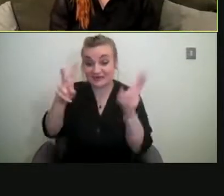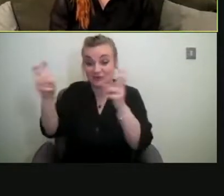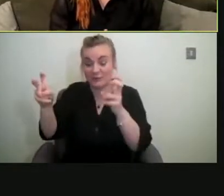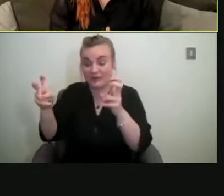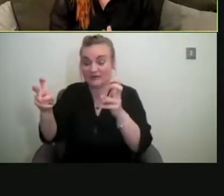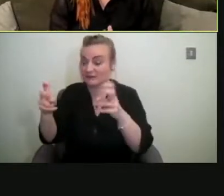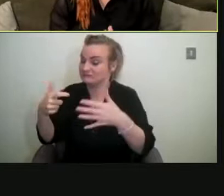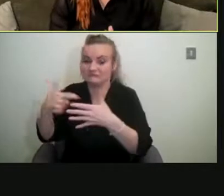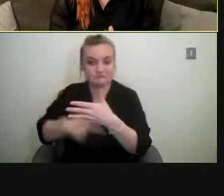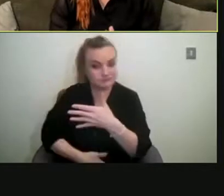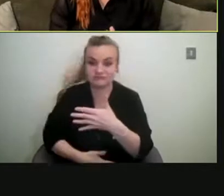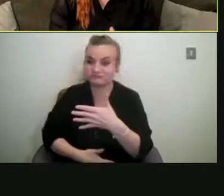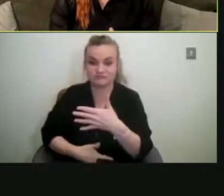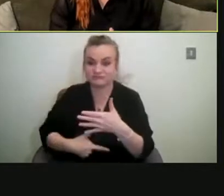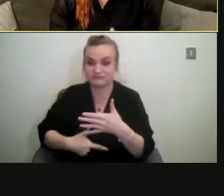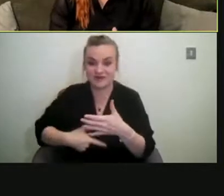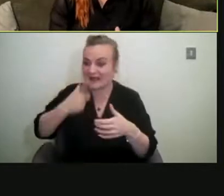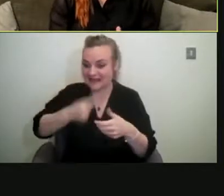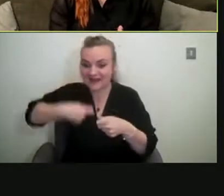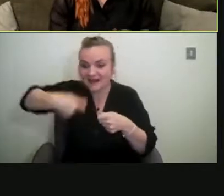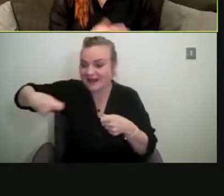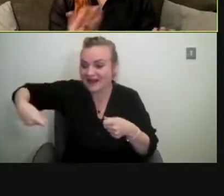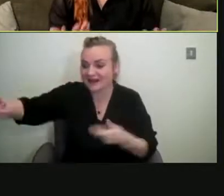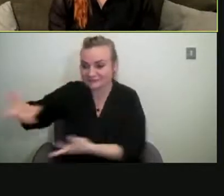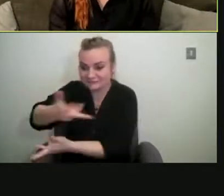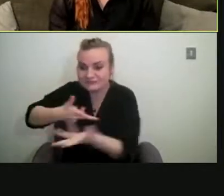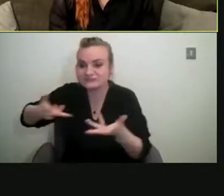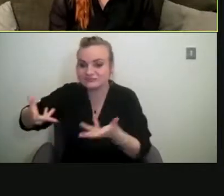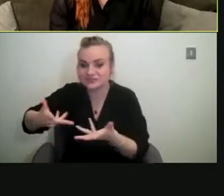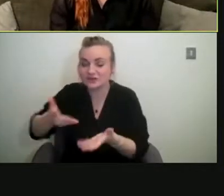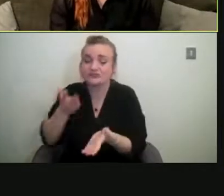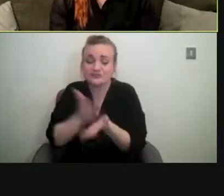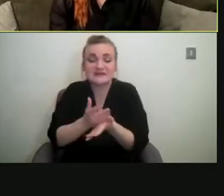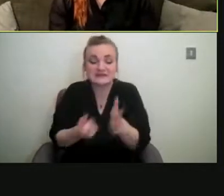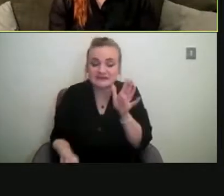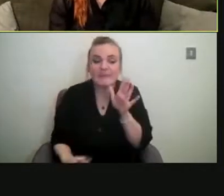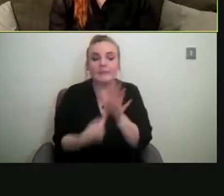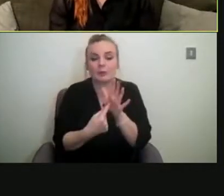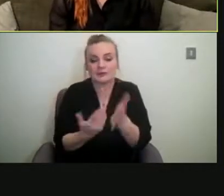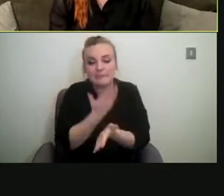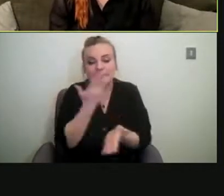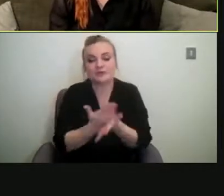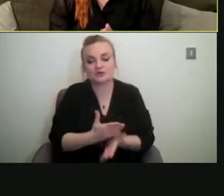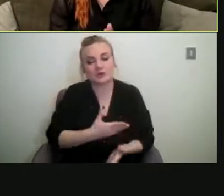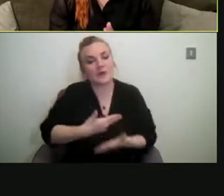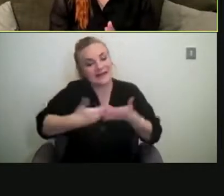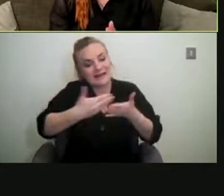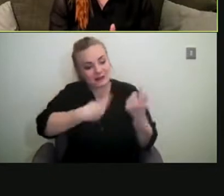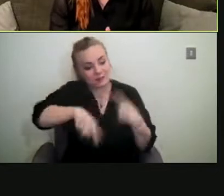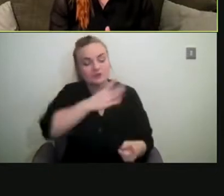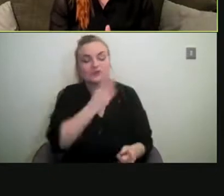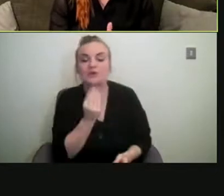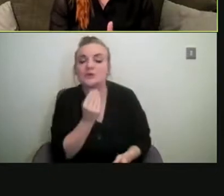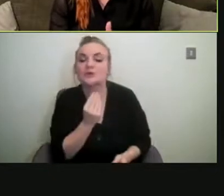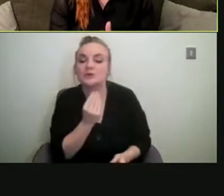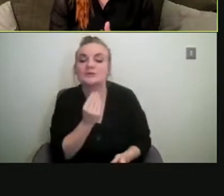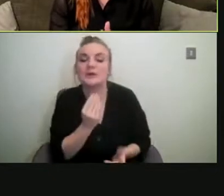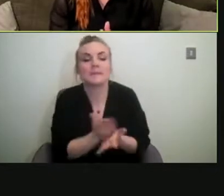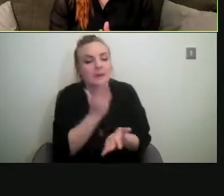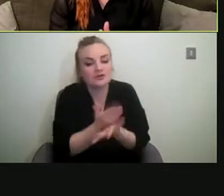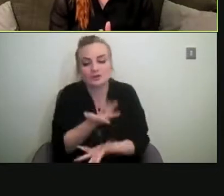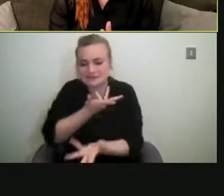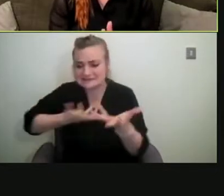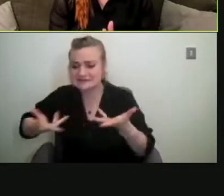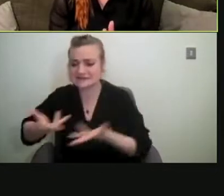itself, is kind of the language that we use. But it's important, and that conversation is important to be had in